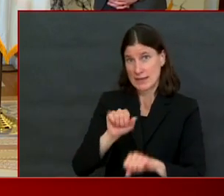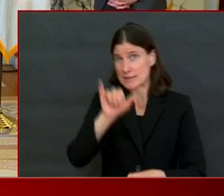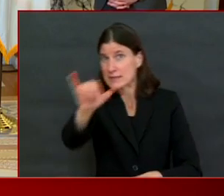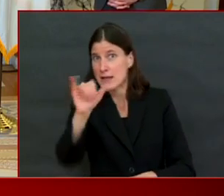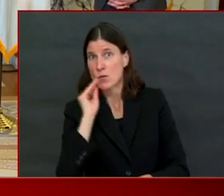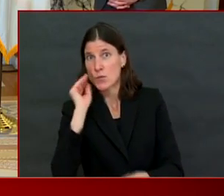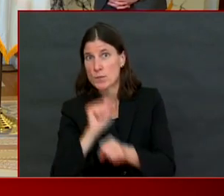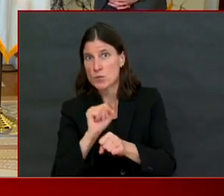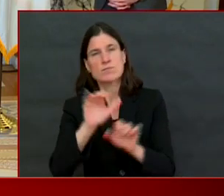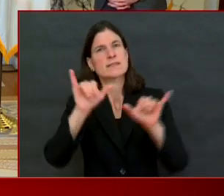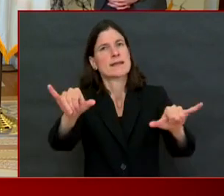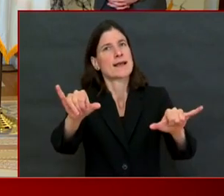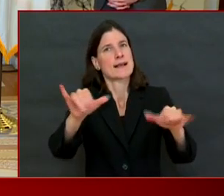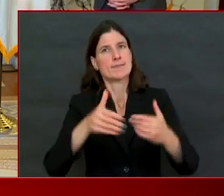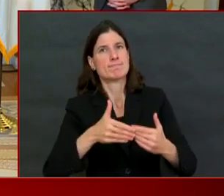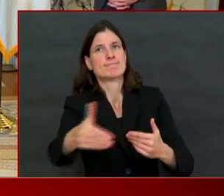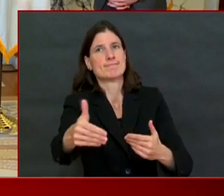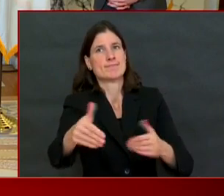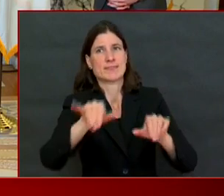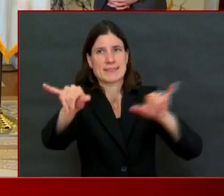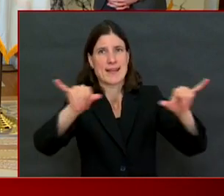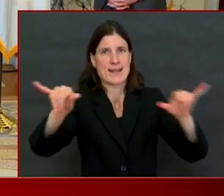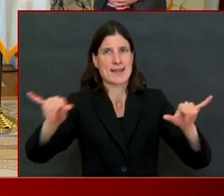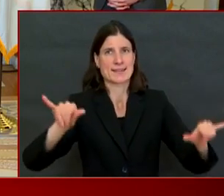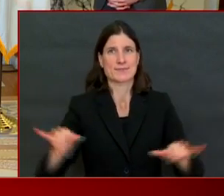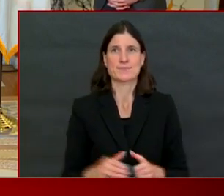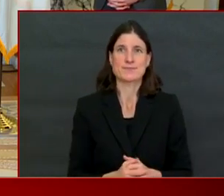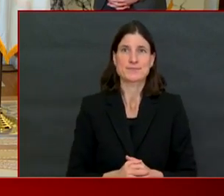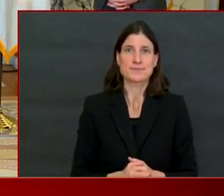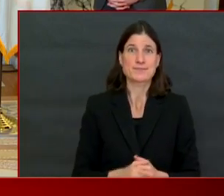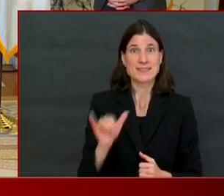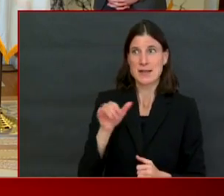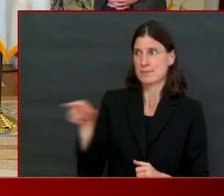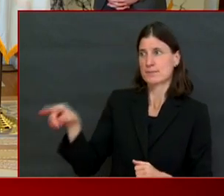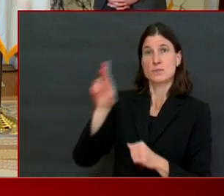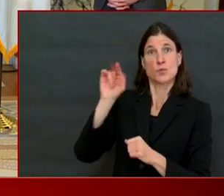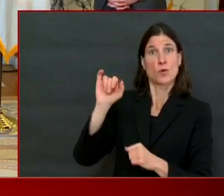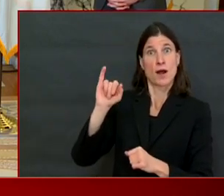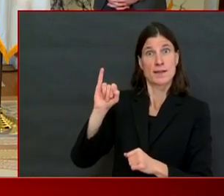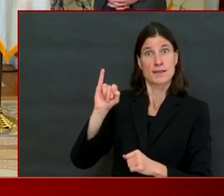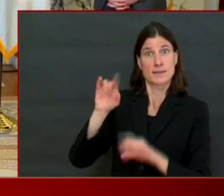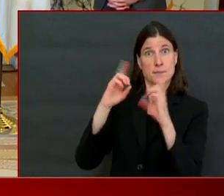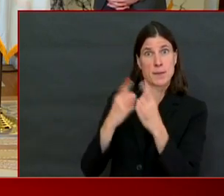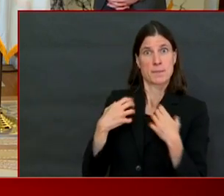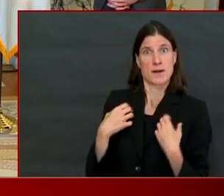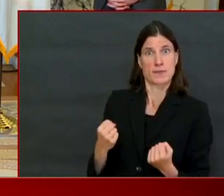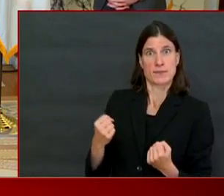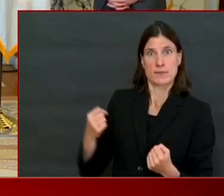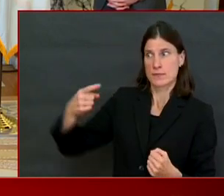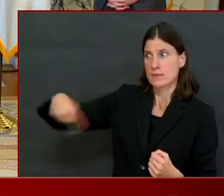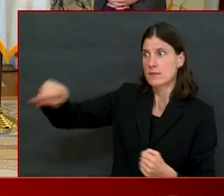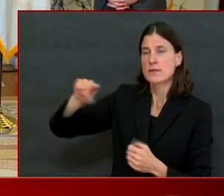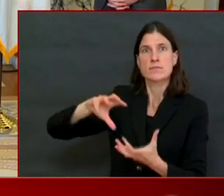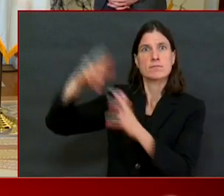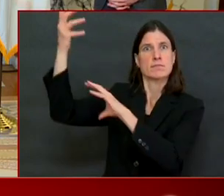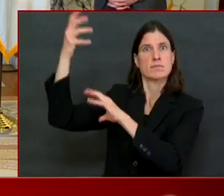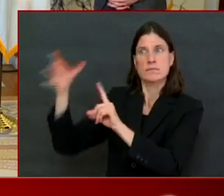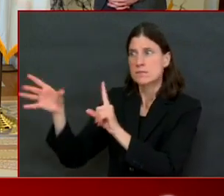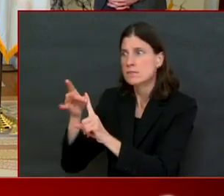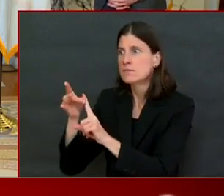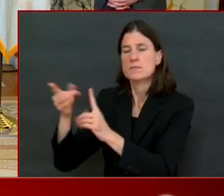in that regard. I did want to make one last note. We had said that our beloved Dr. McDonald was going